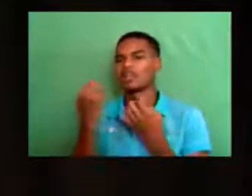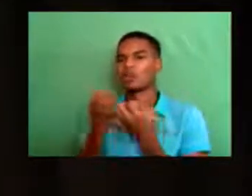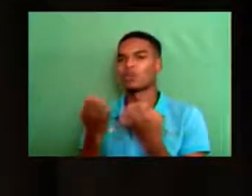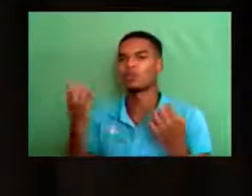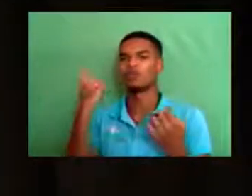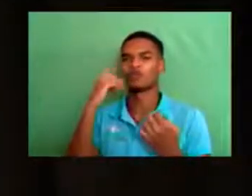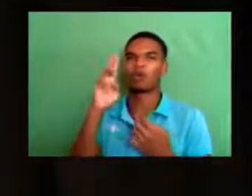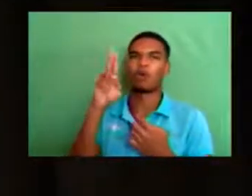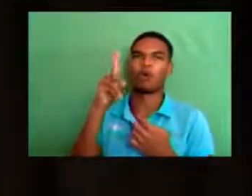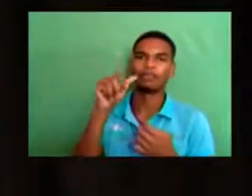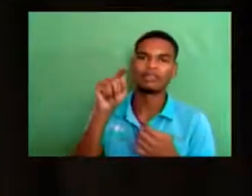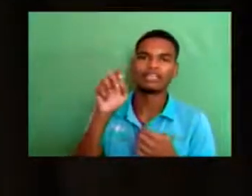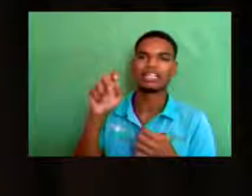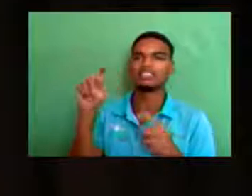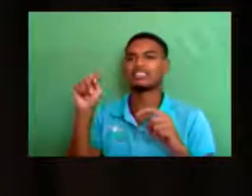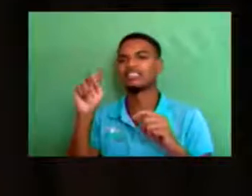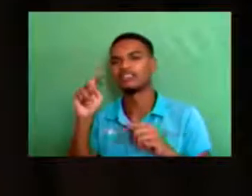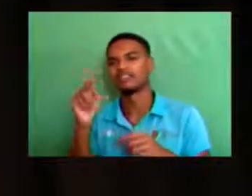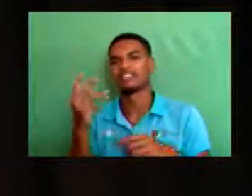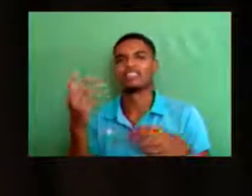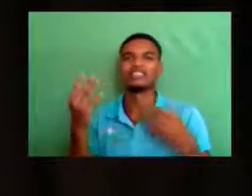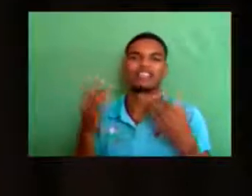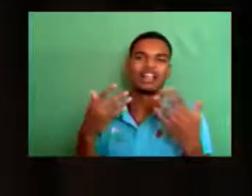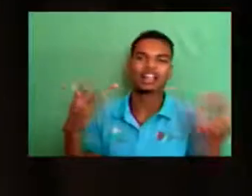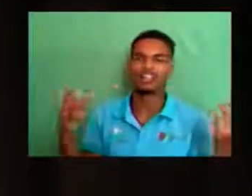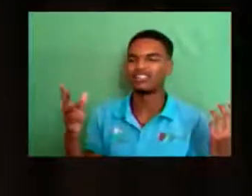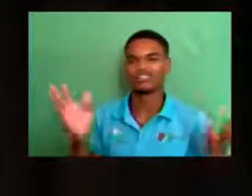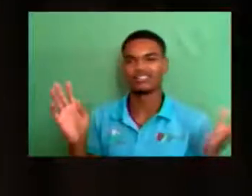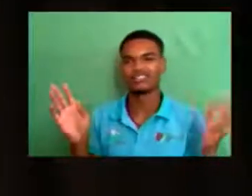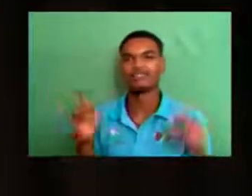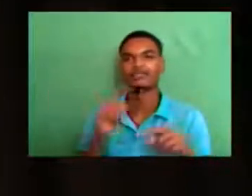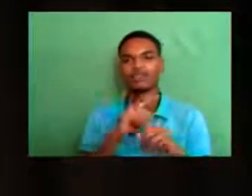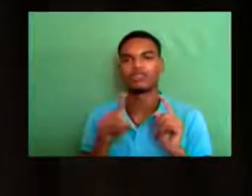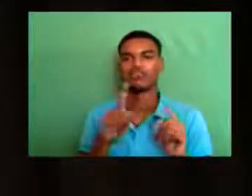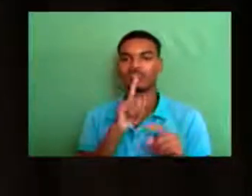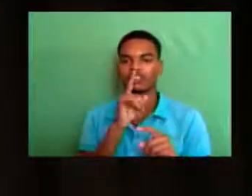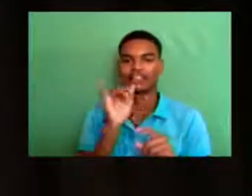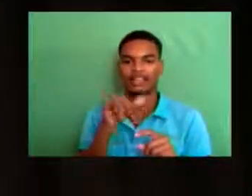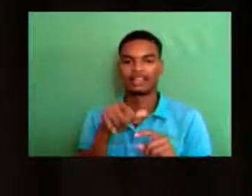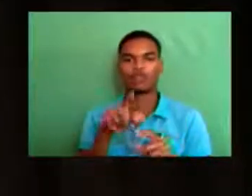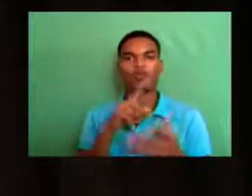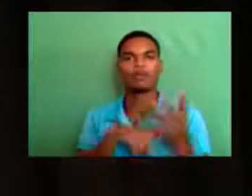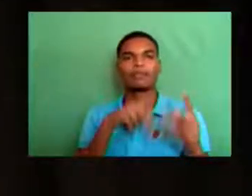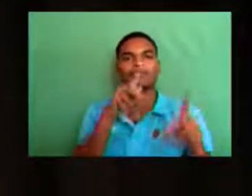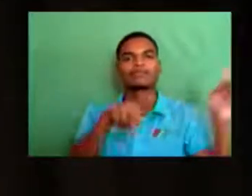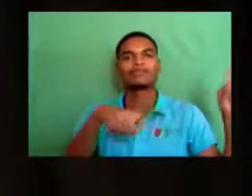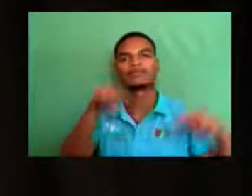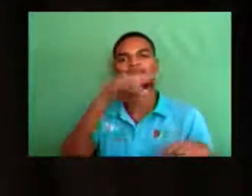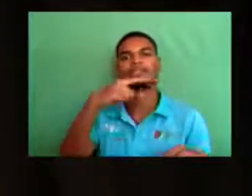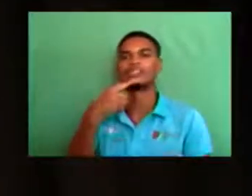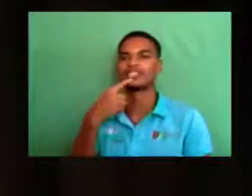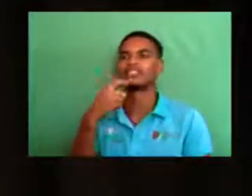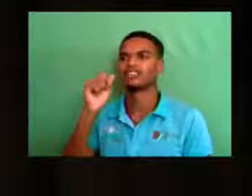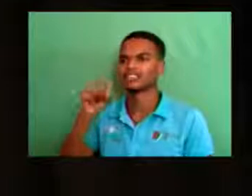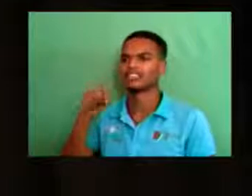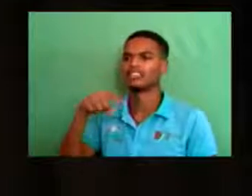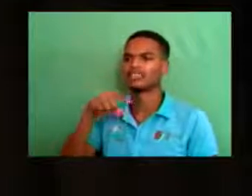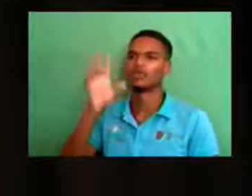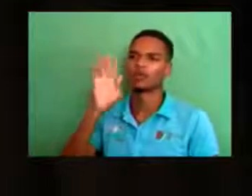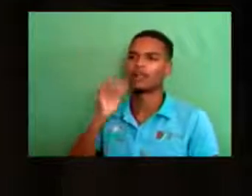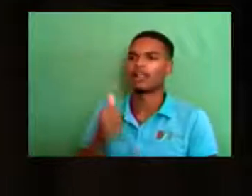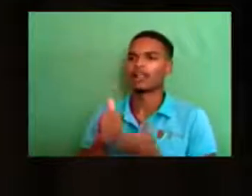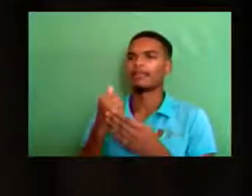TV sets and all. Those are all things that the consumers say, yes, this is really going to make a difference for